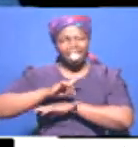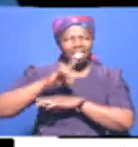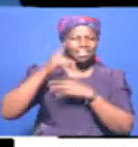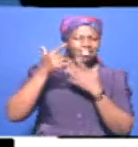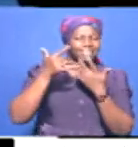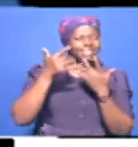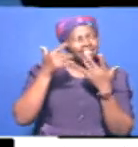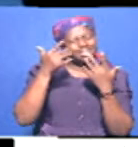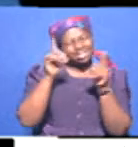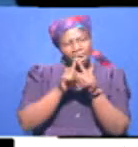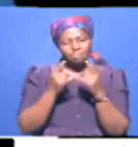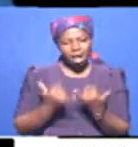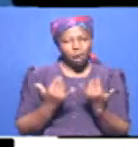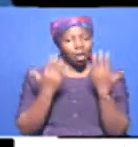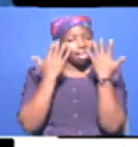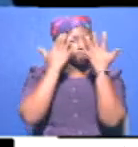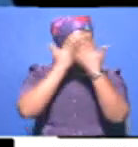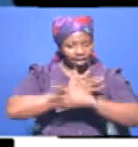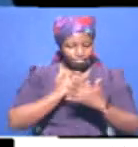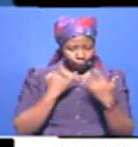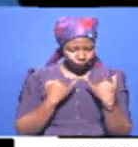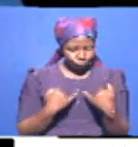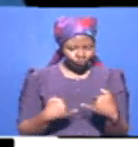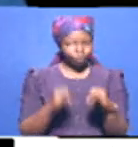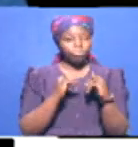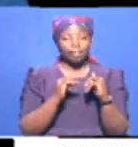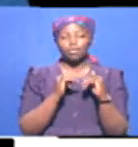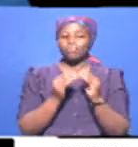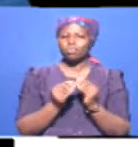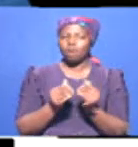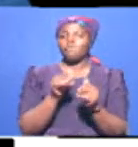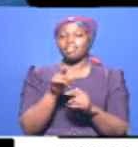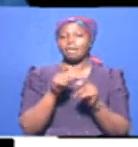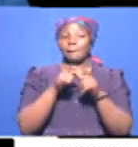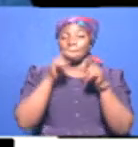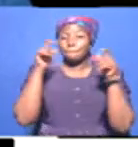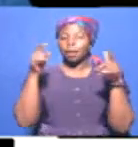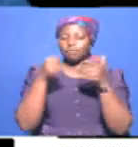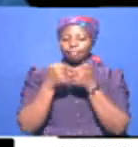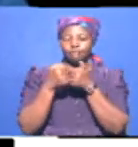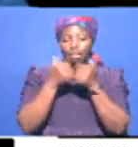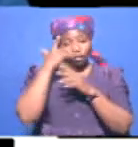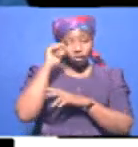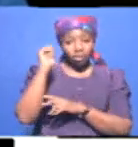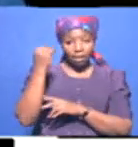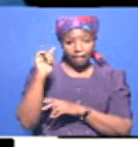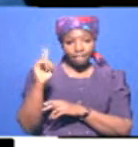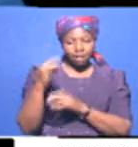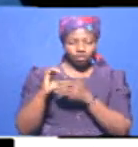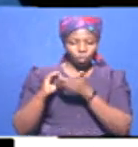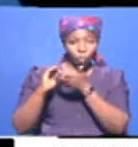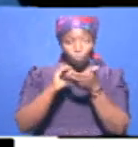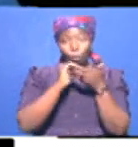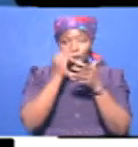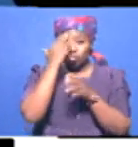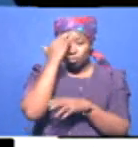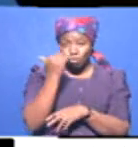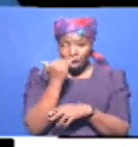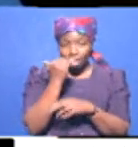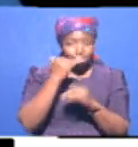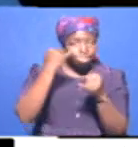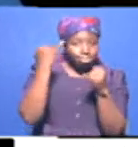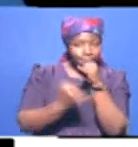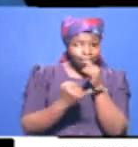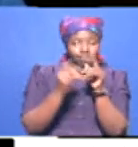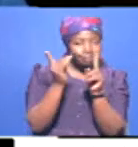try to resolve this very big headache for the Kenya Kwanza coalition, because the deadline is on Monday the